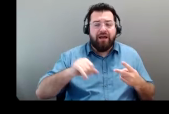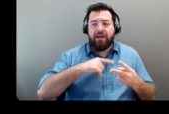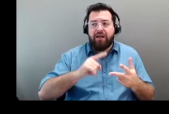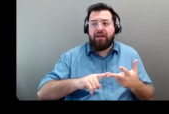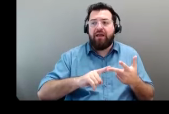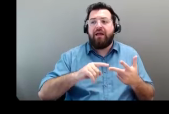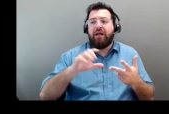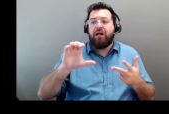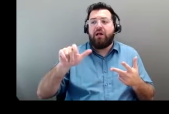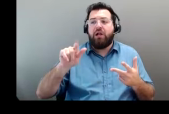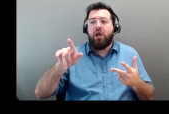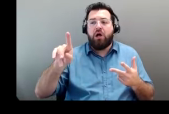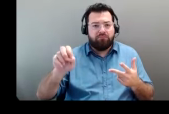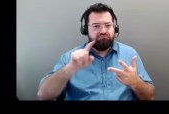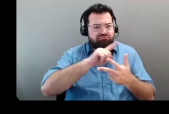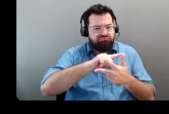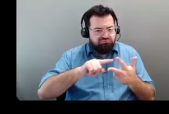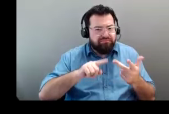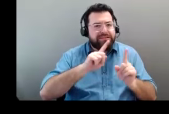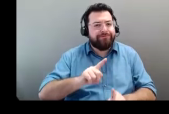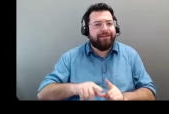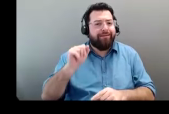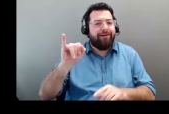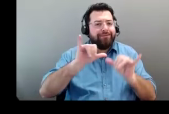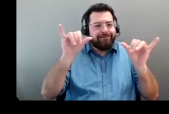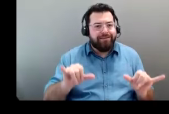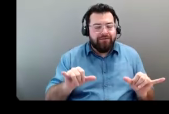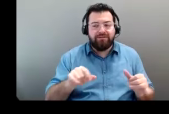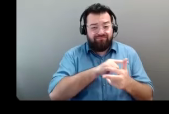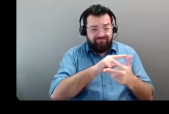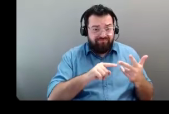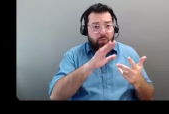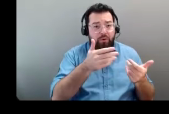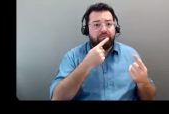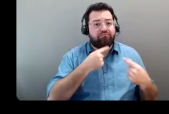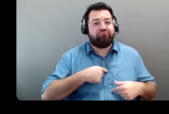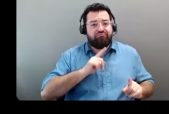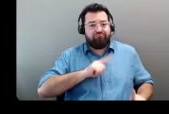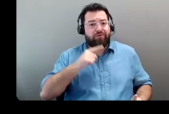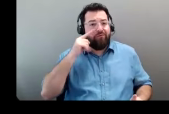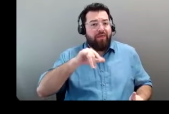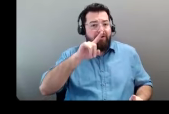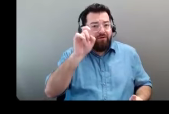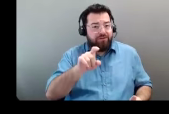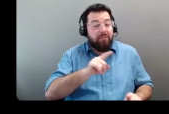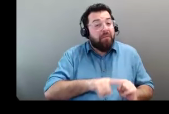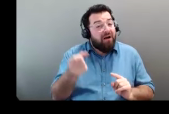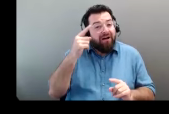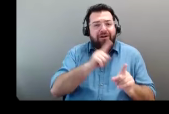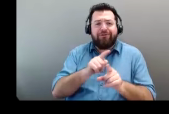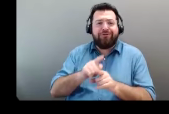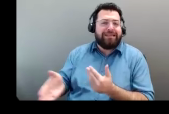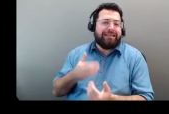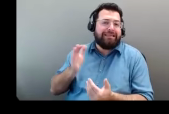is going to try to generate an expected answer for their question. But it's also easily accessed through their